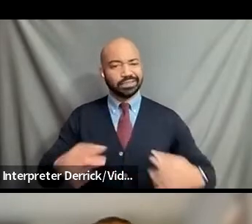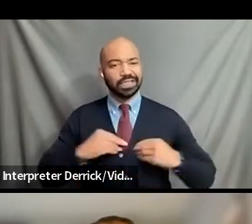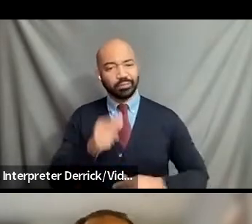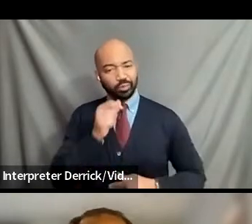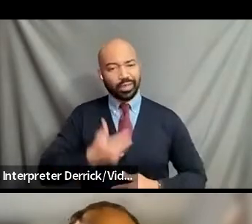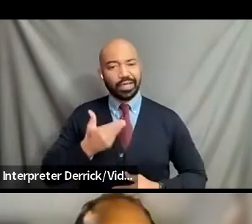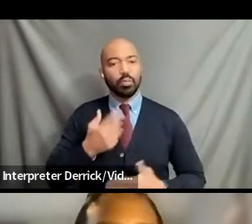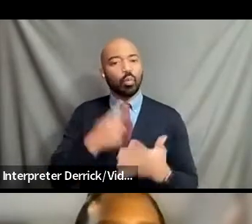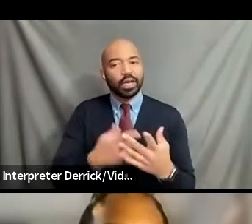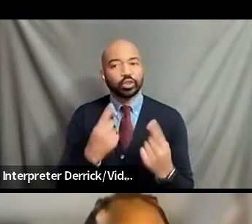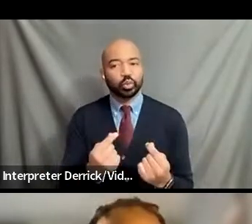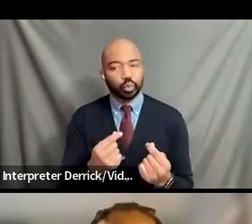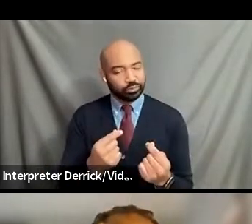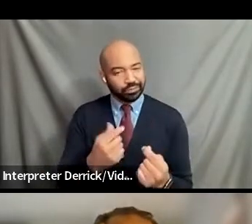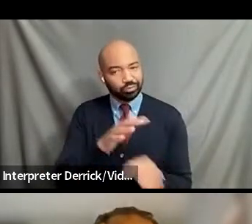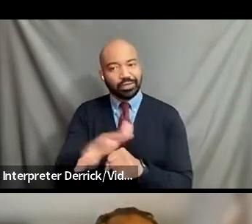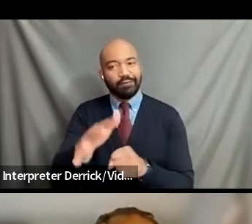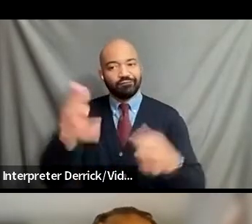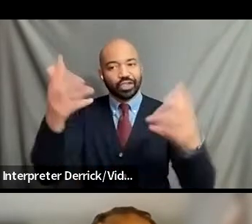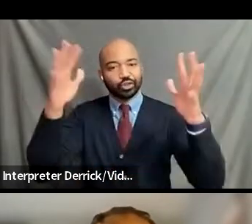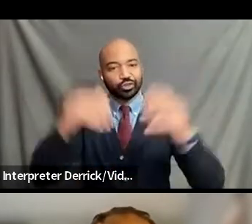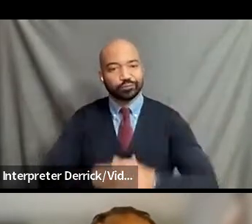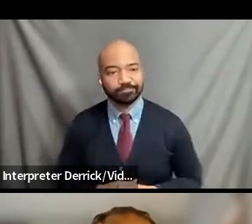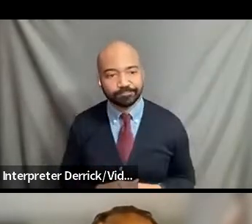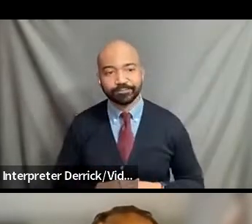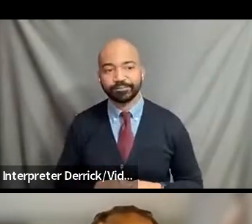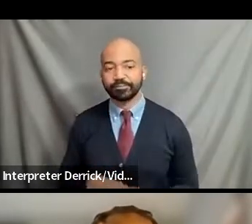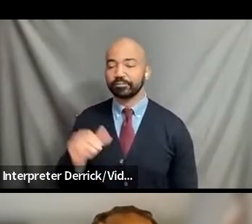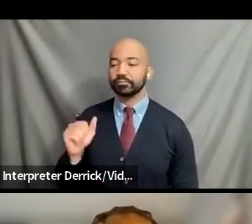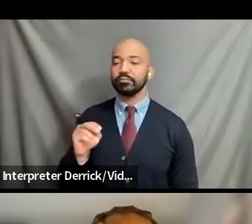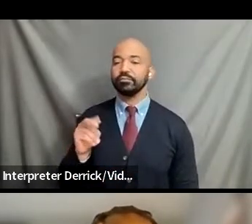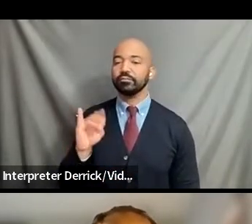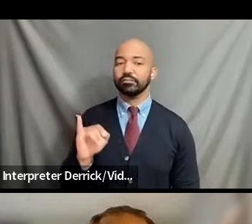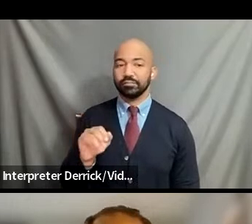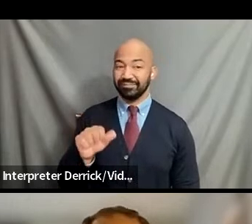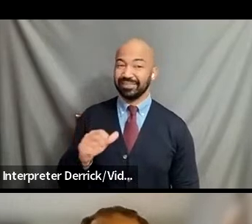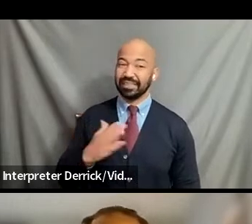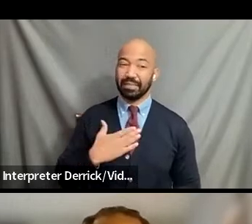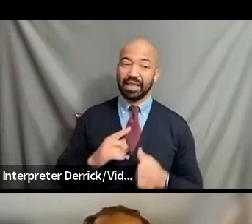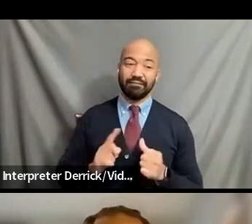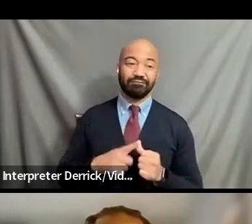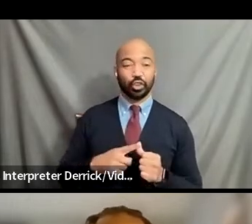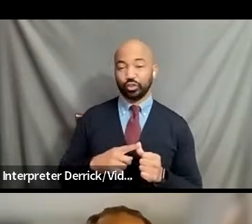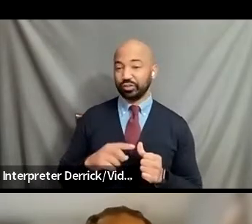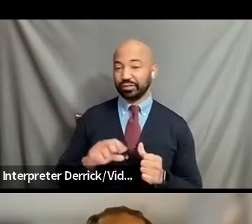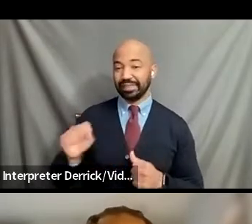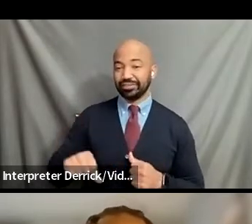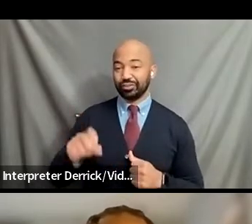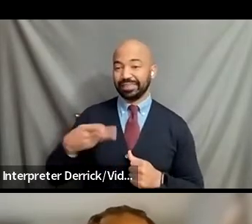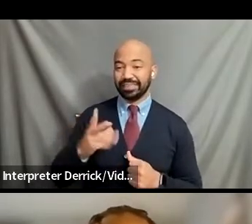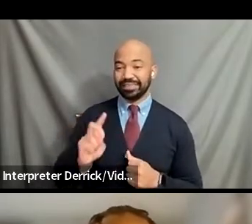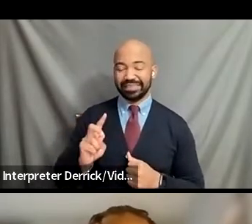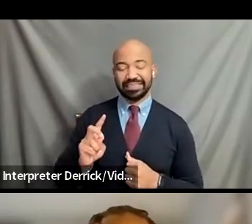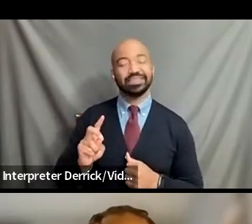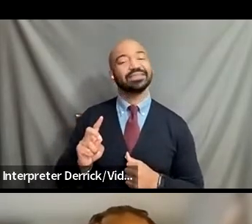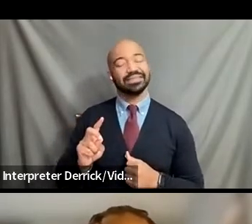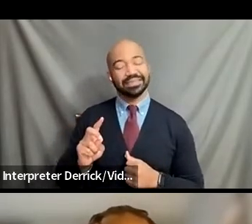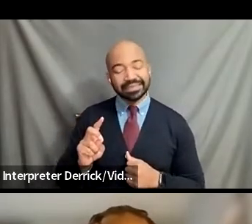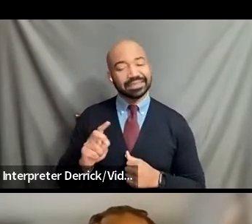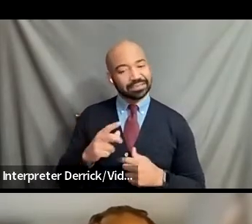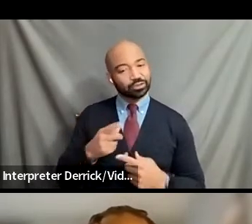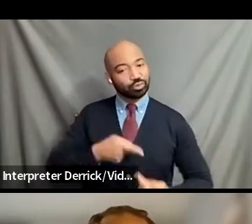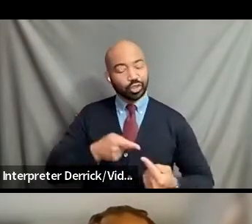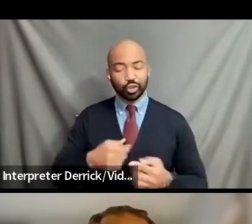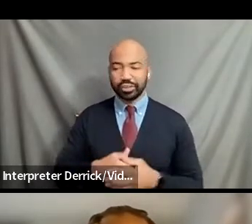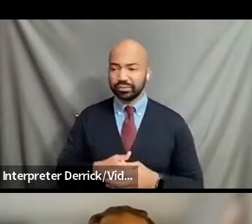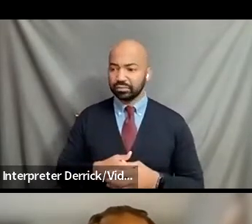Yeah, I would say that that's something that I'm definitely struggling with in my first semester of my PhD, just figuring out that I do belong here and the